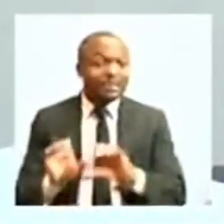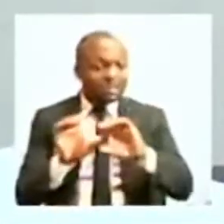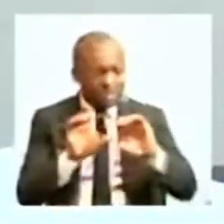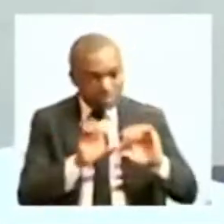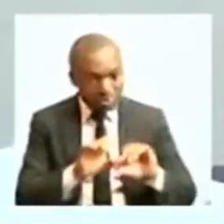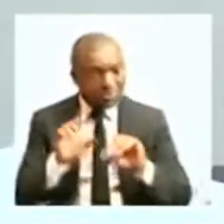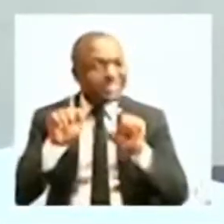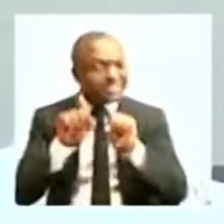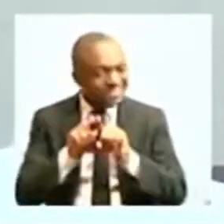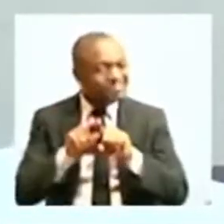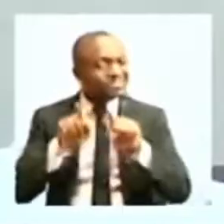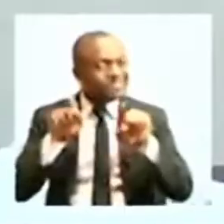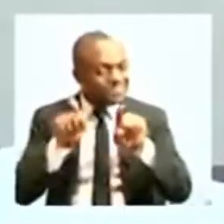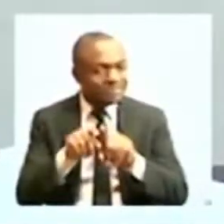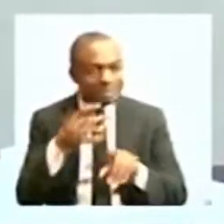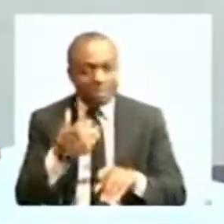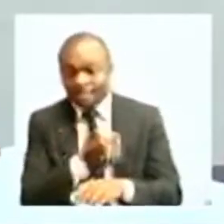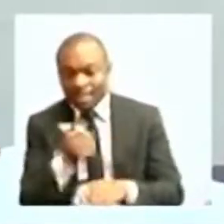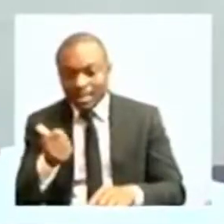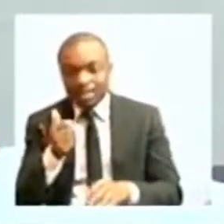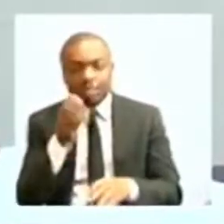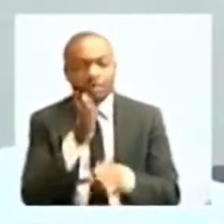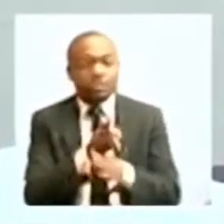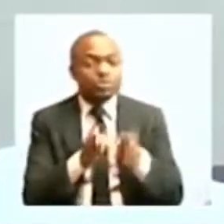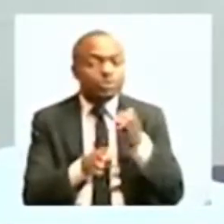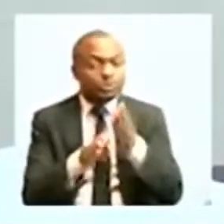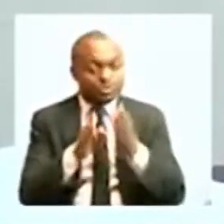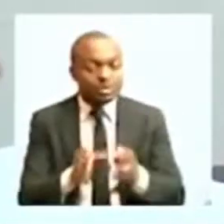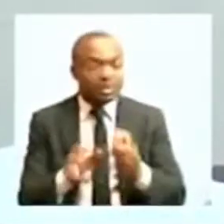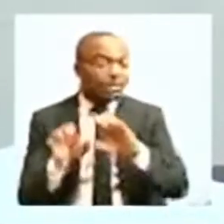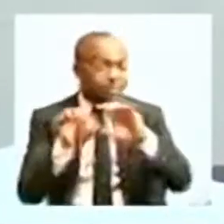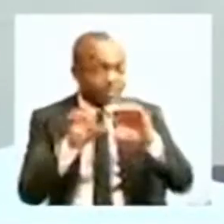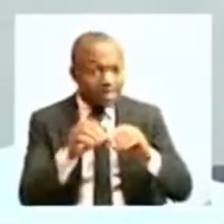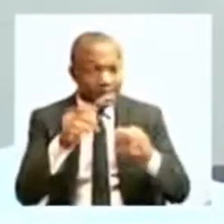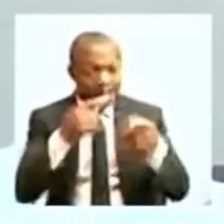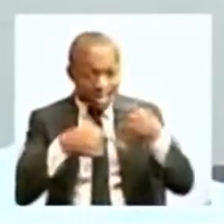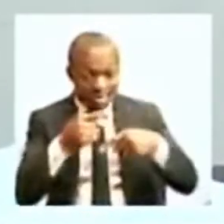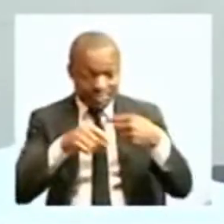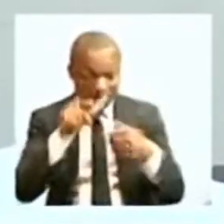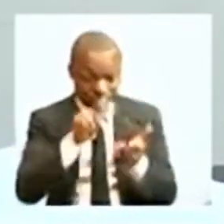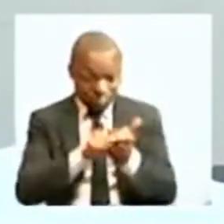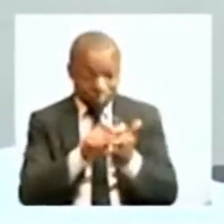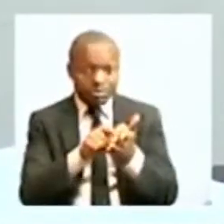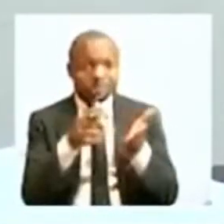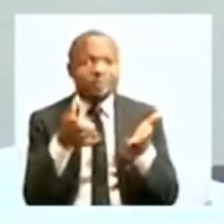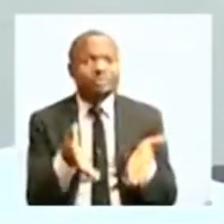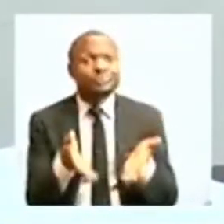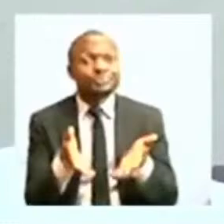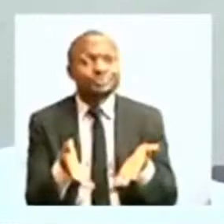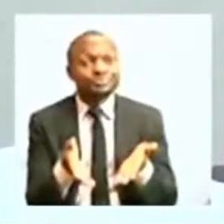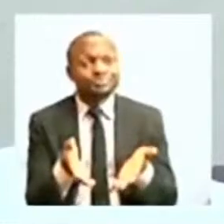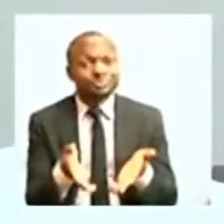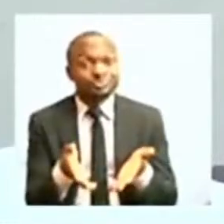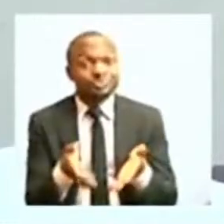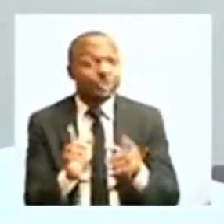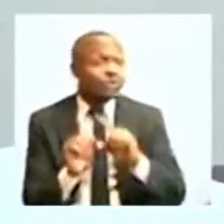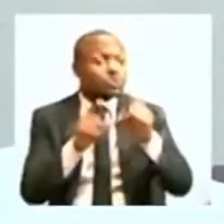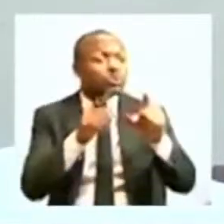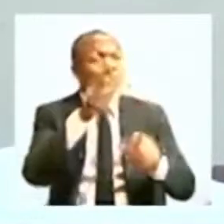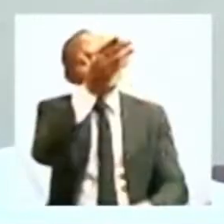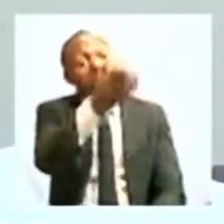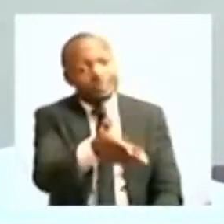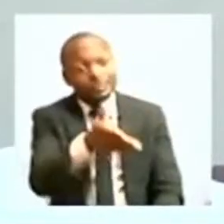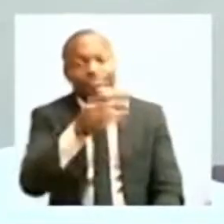same thing that other contractors are doing. And they are coming from Lusaka here. They will go there.